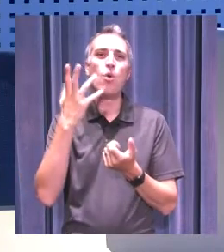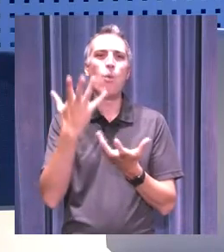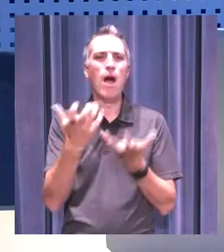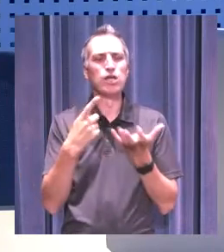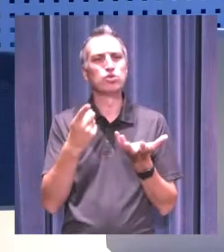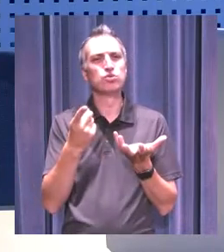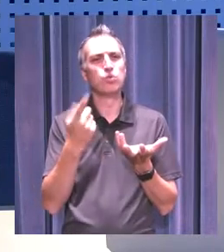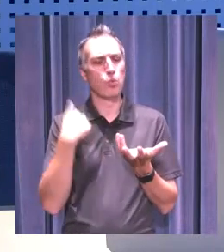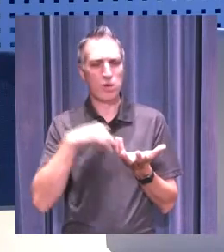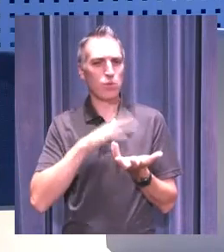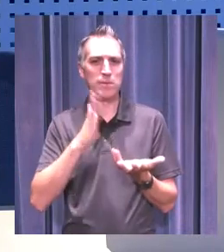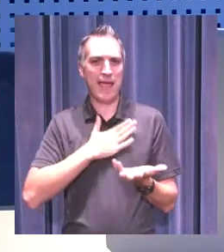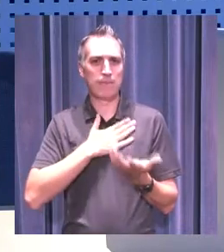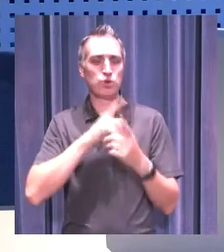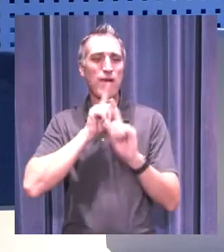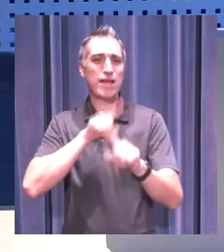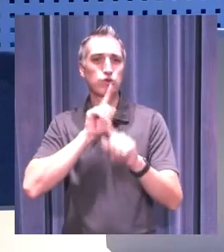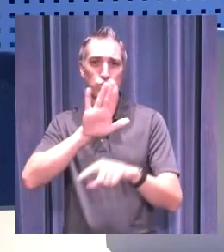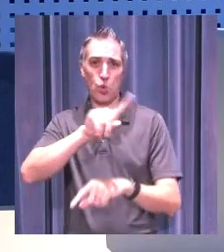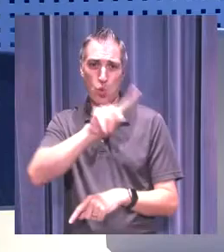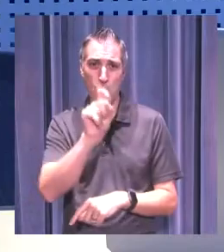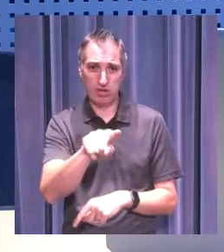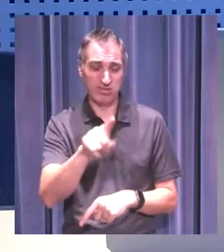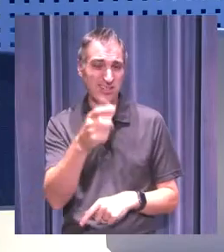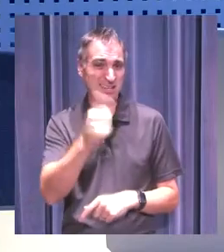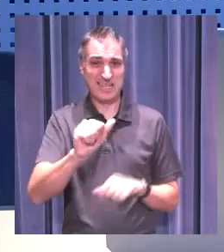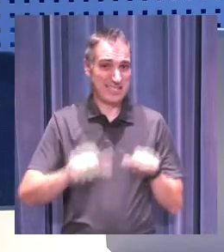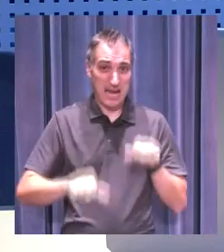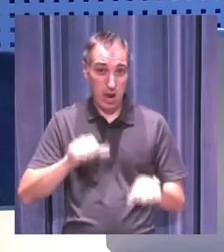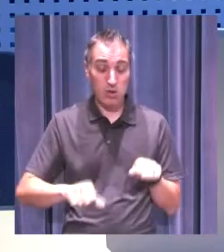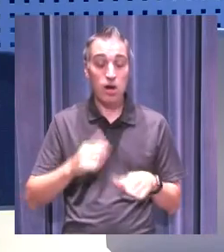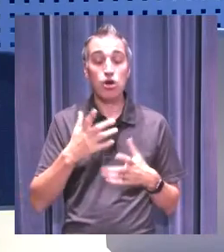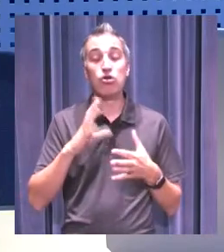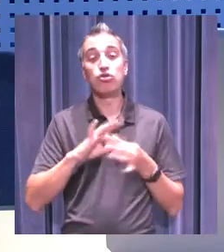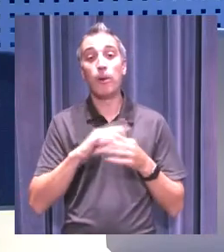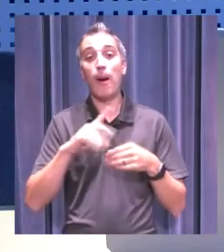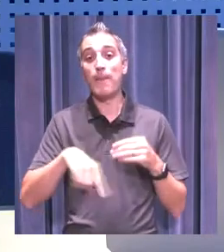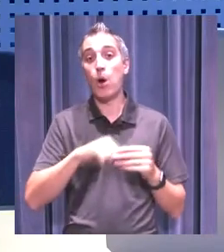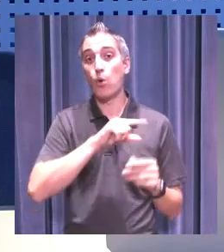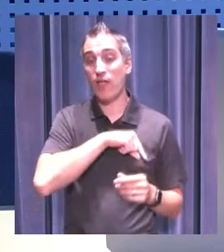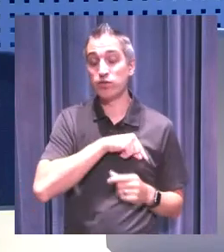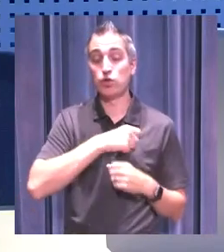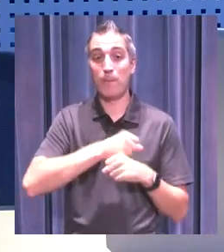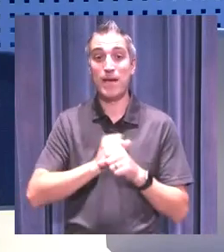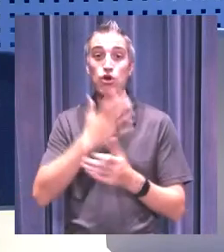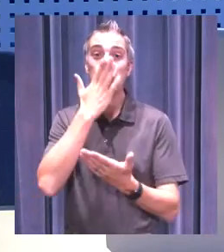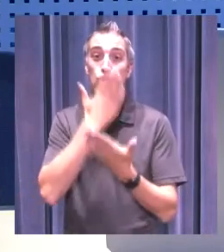doubt. Having heard a lot about qualifications today to make an informed